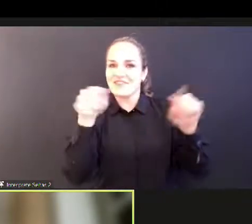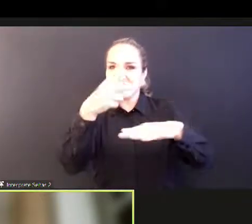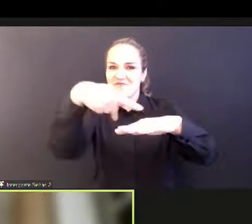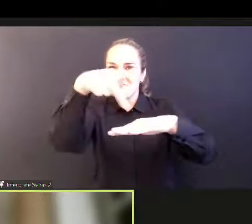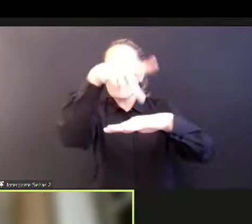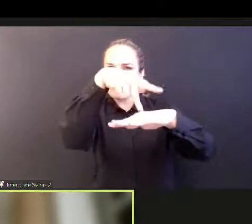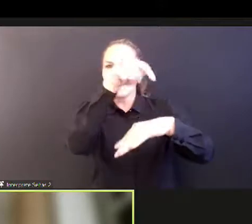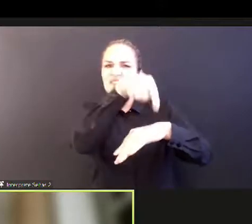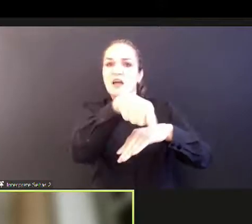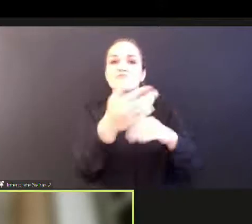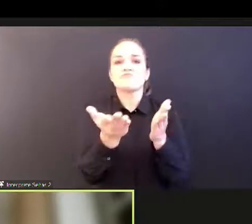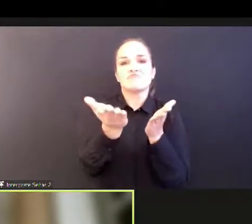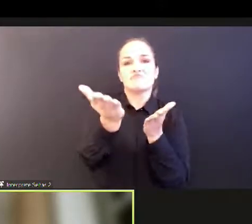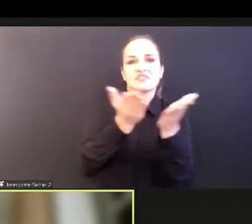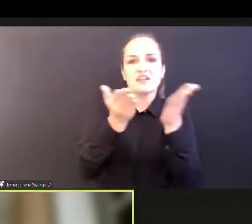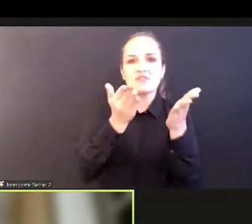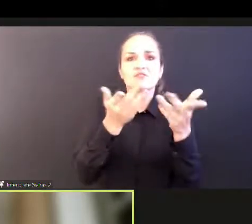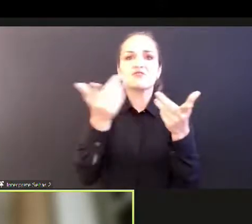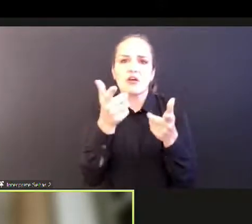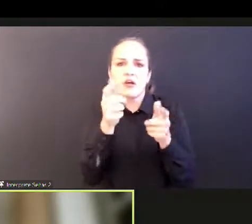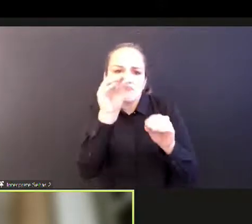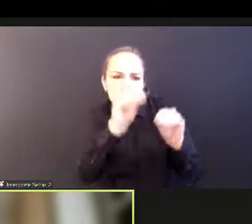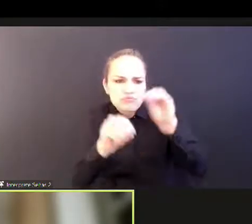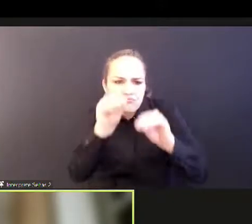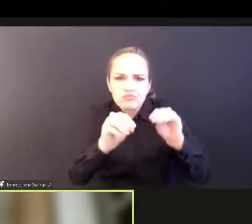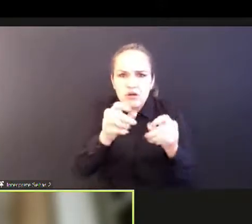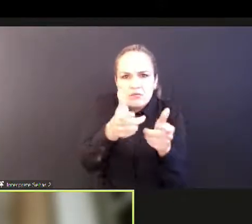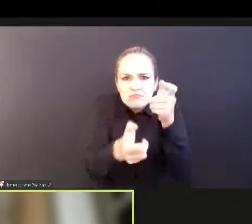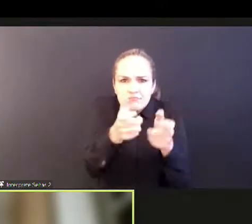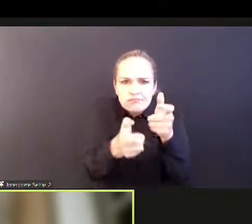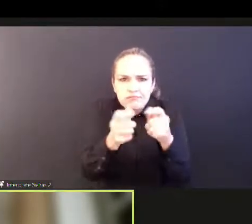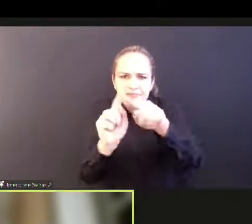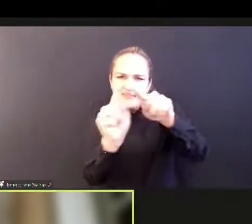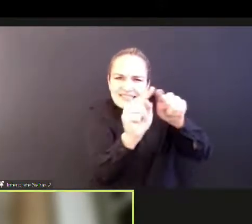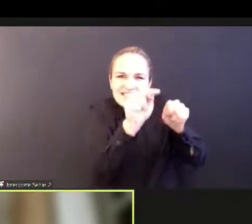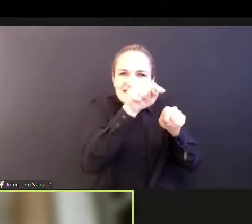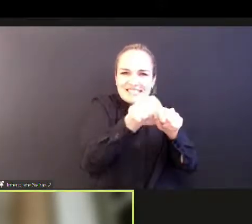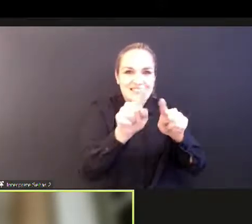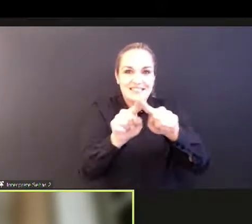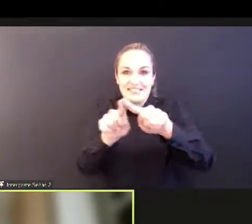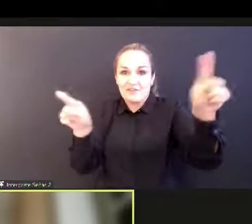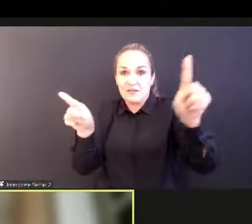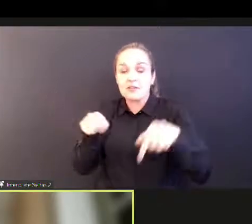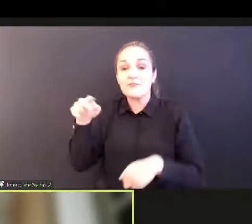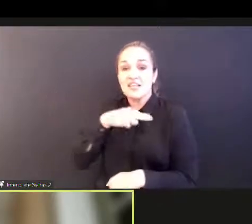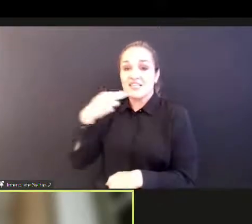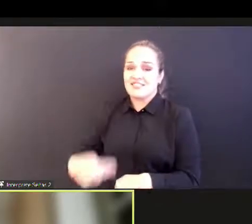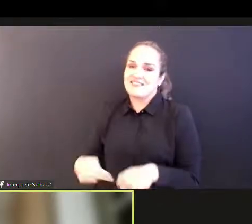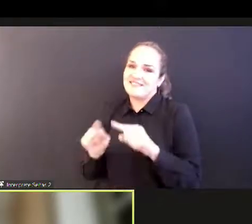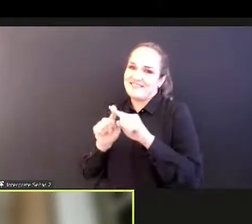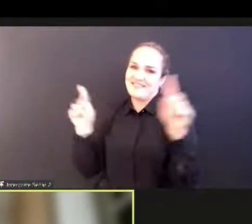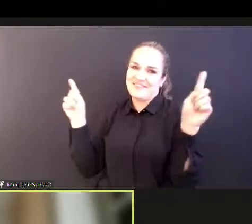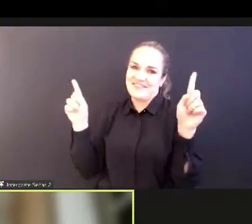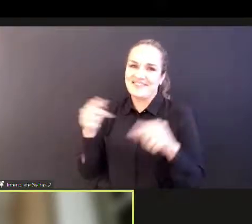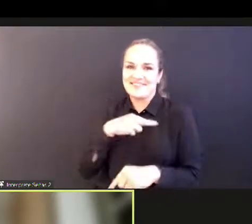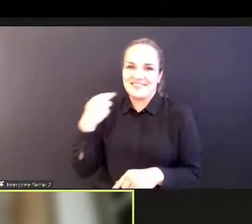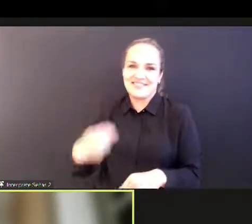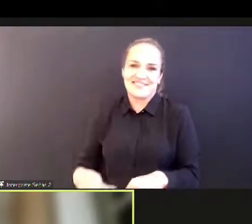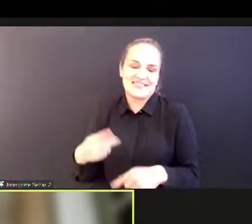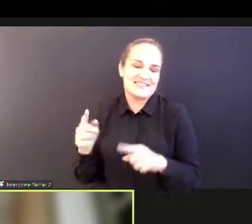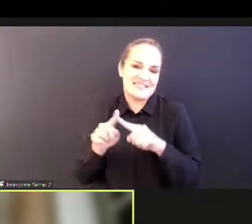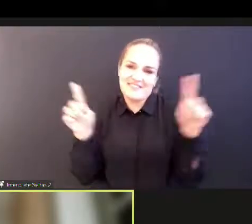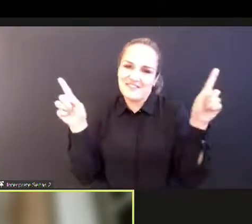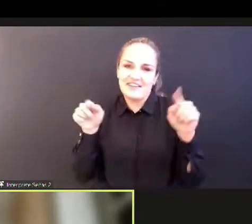So, they're leveraging certain strengths that they have. China's is a very different case. So I'll just give you some specifics. I think it will highlight